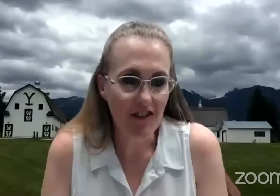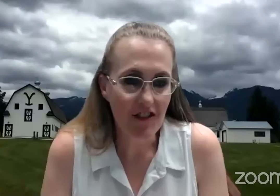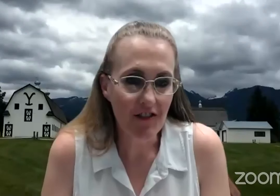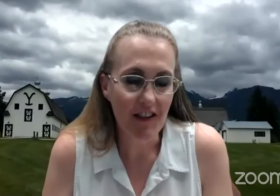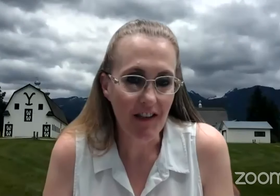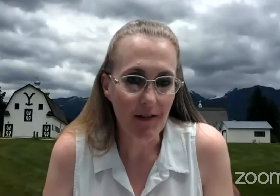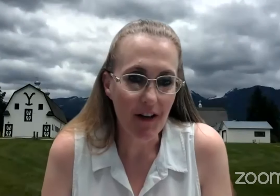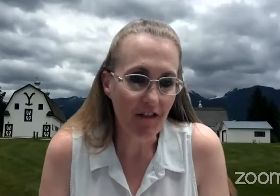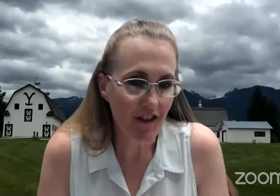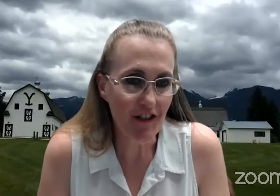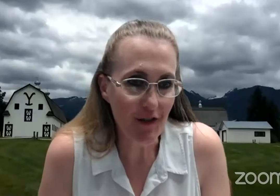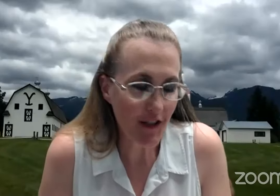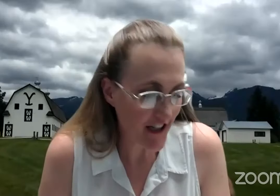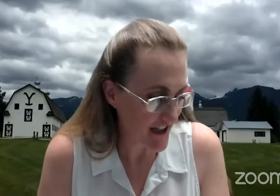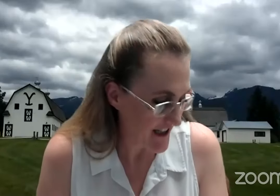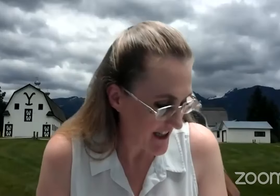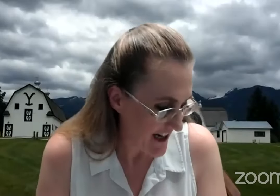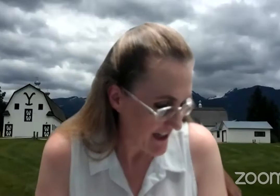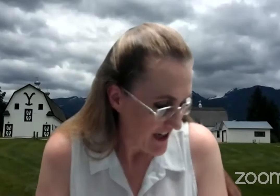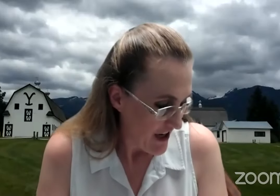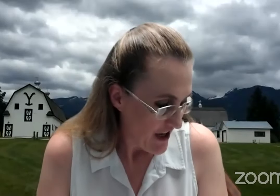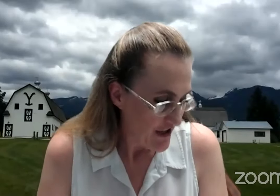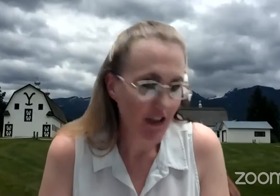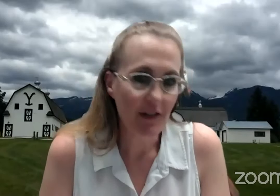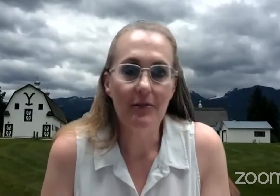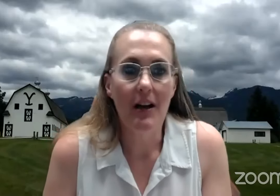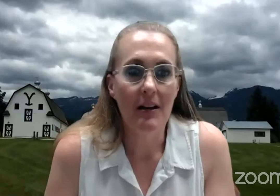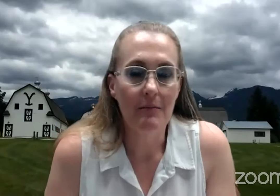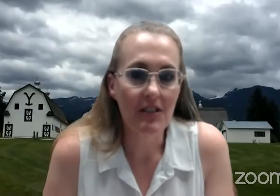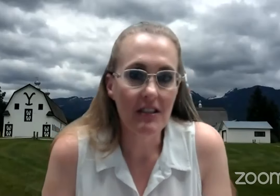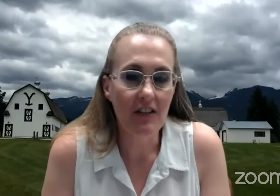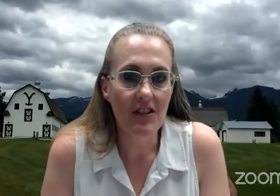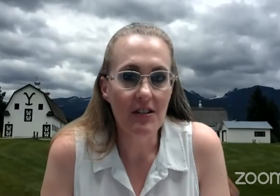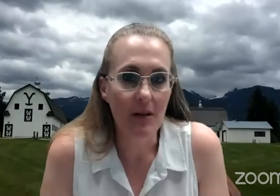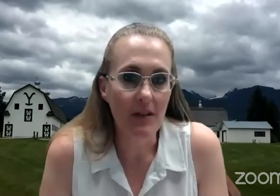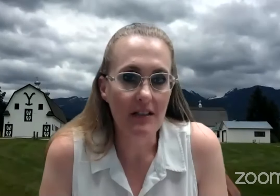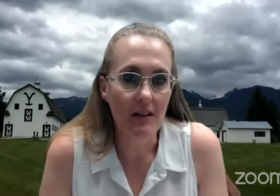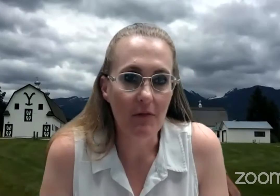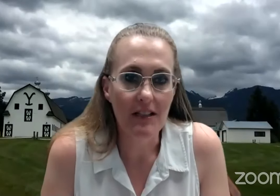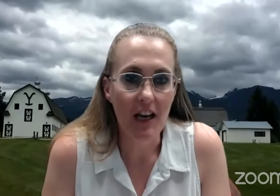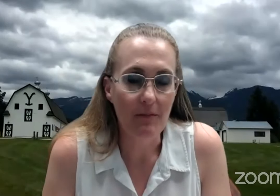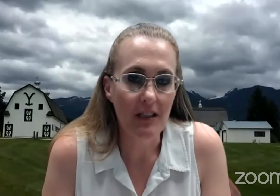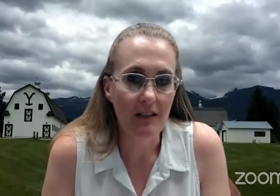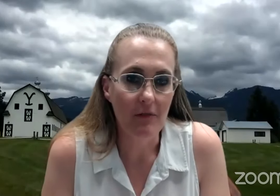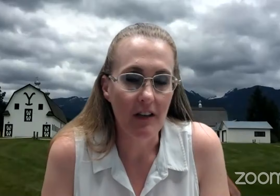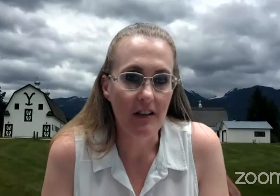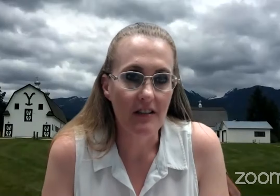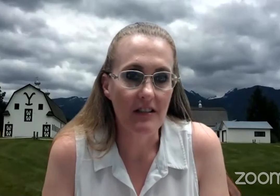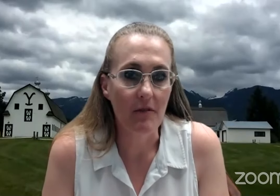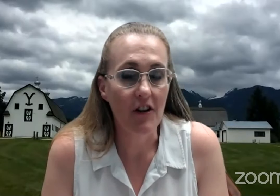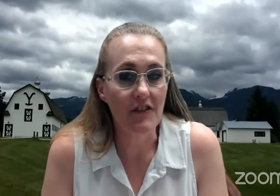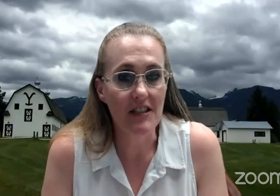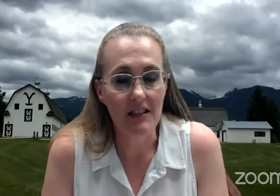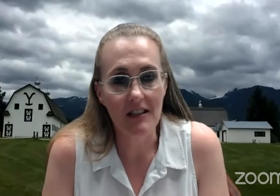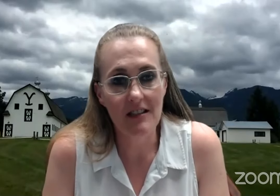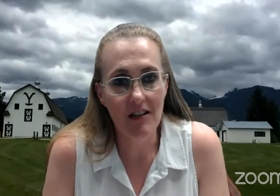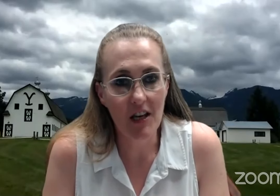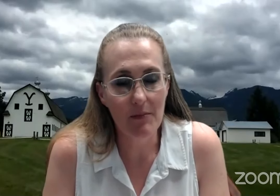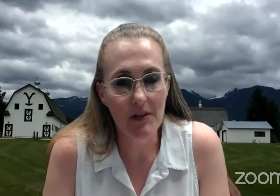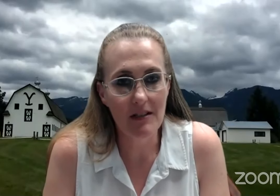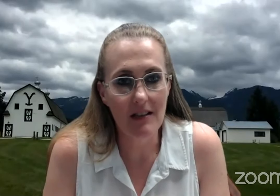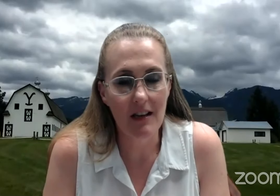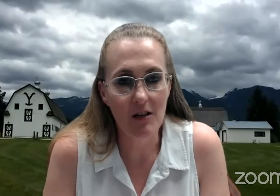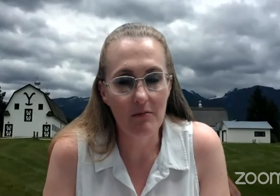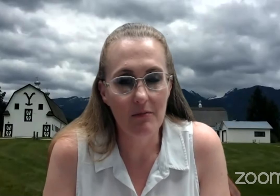Good afternoon. Thank you all for joining us today. So just to give you some updates on what's happening with some of our facilities